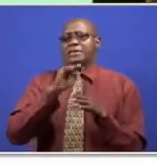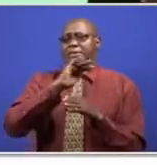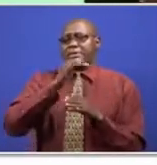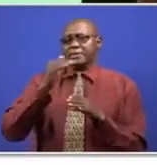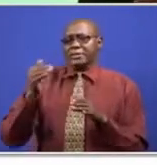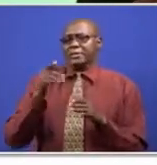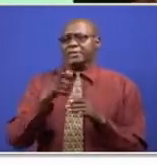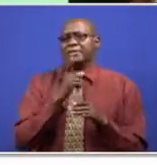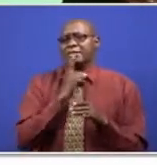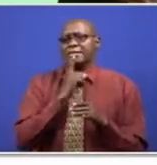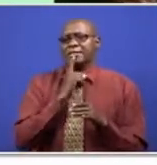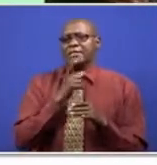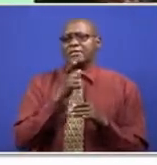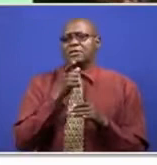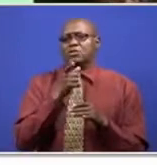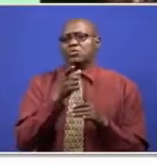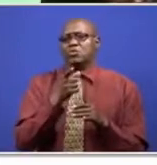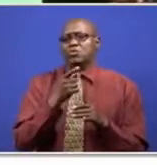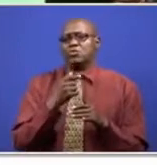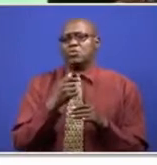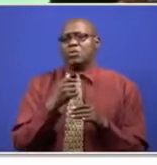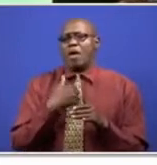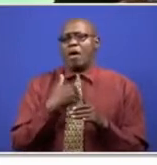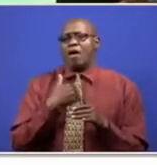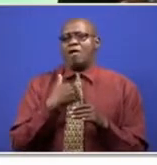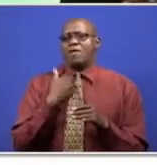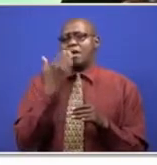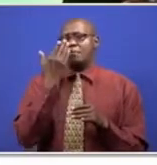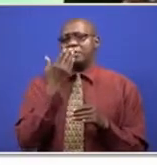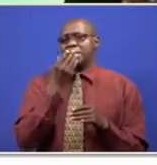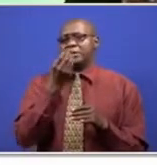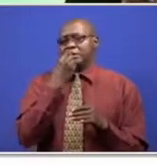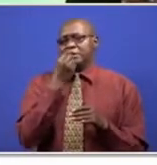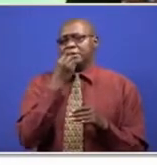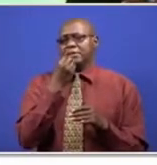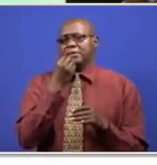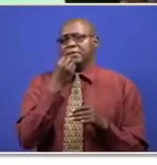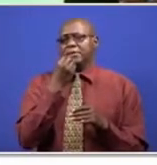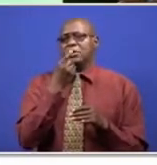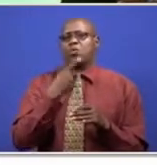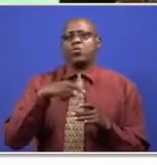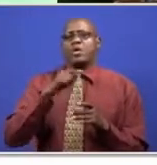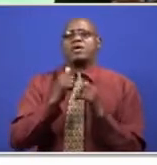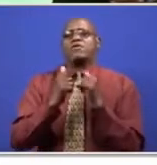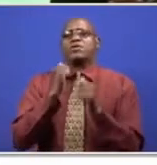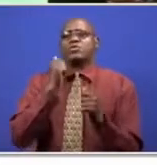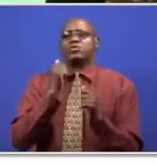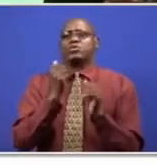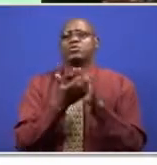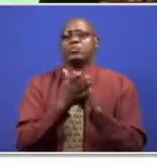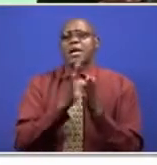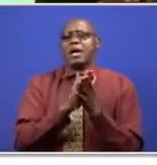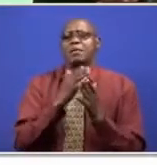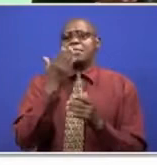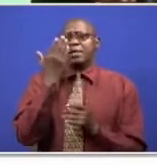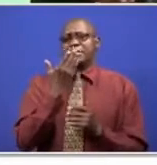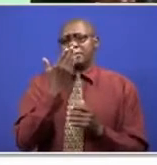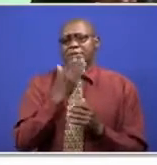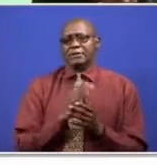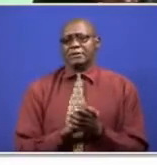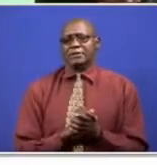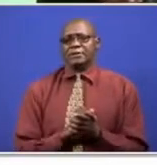they say, you are a meat to be eaten. We refuse to be meat. We refuse to be